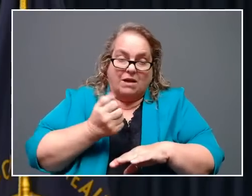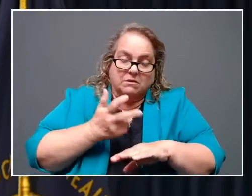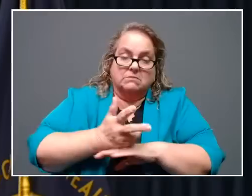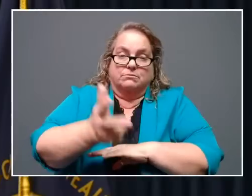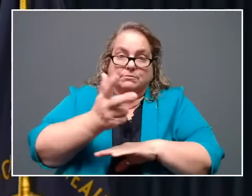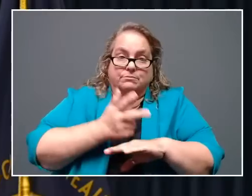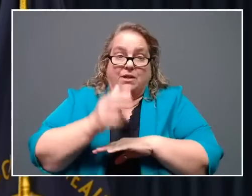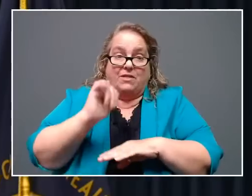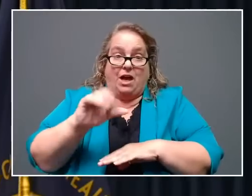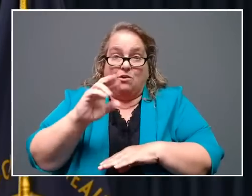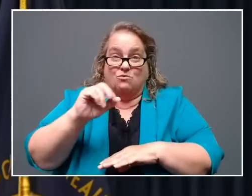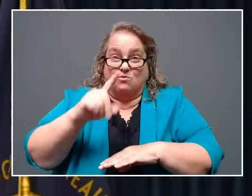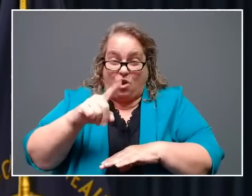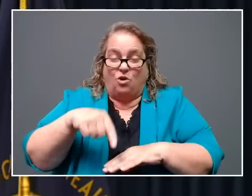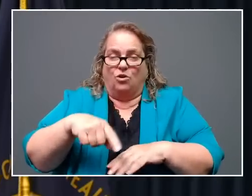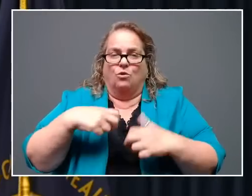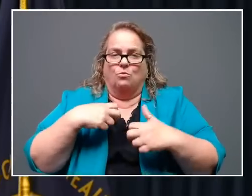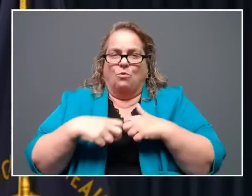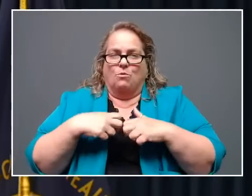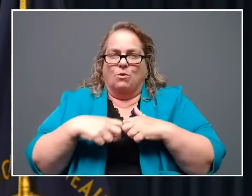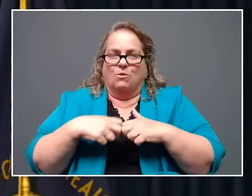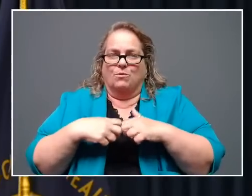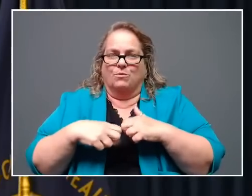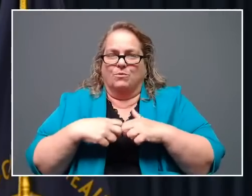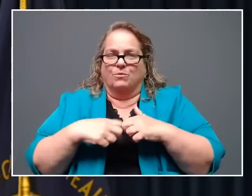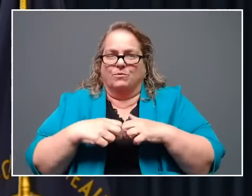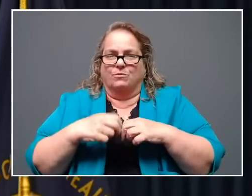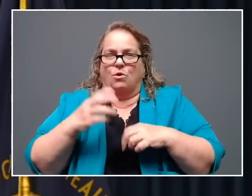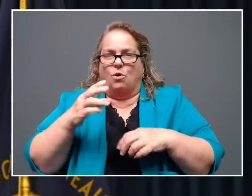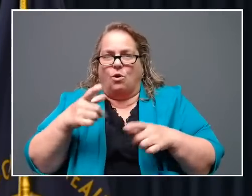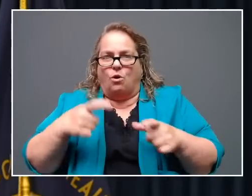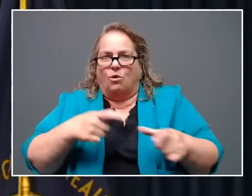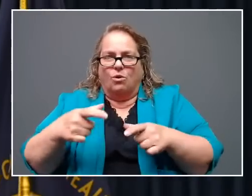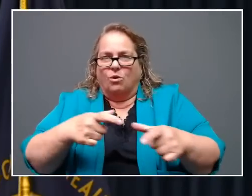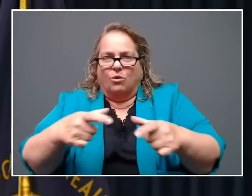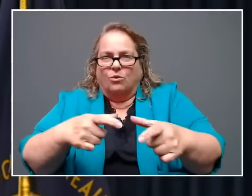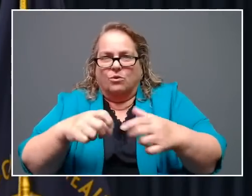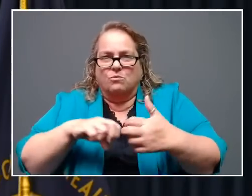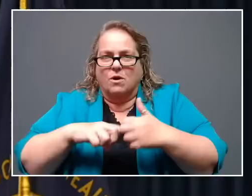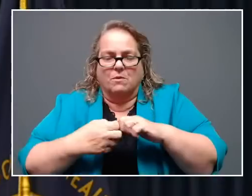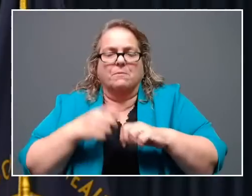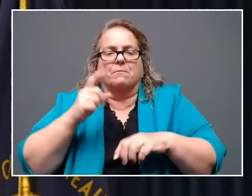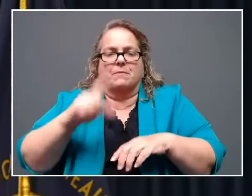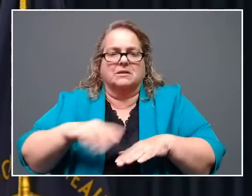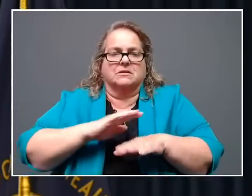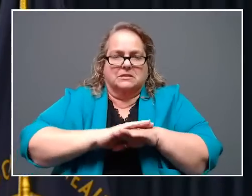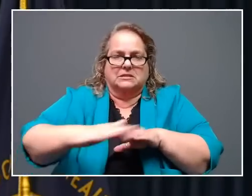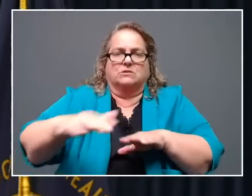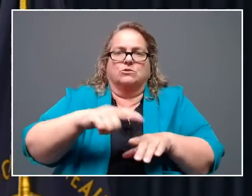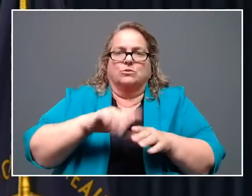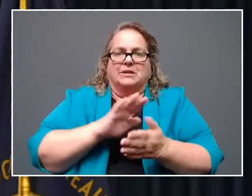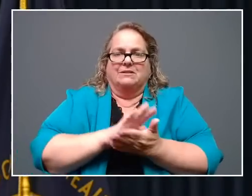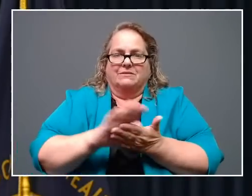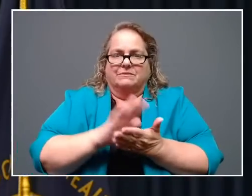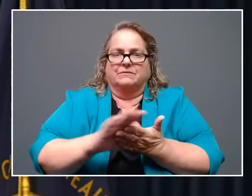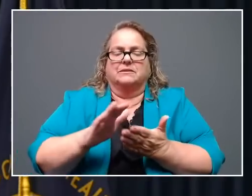developed numerous severe base failures, and critical repairs are needed, and we are making them. We are proud of these investments. These